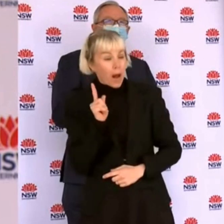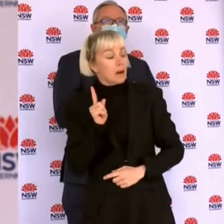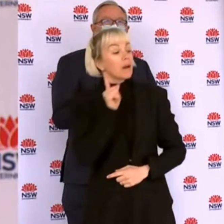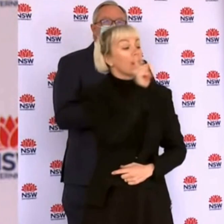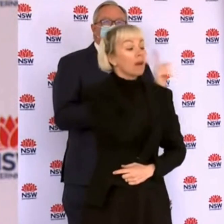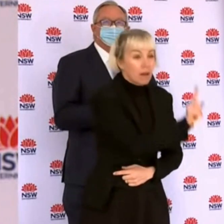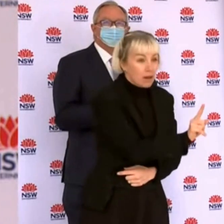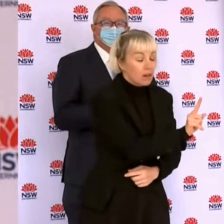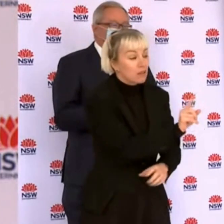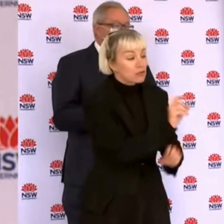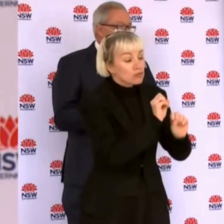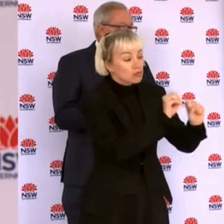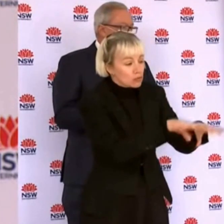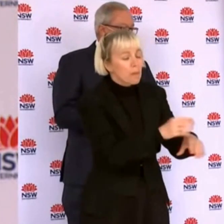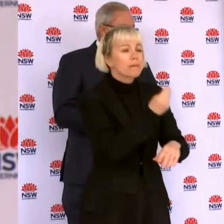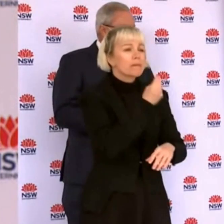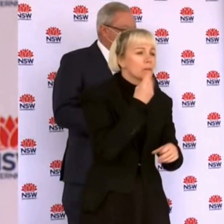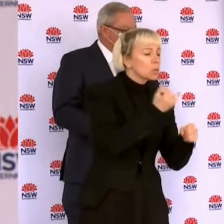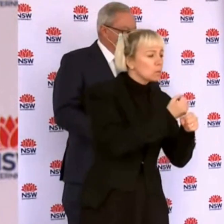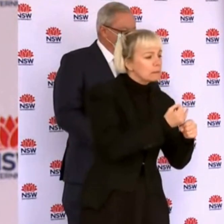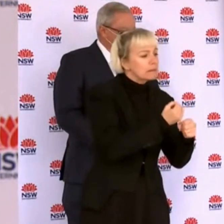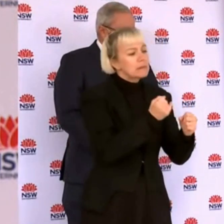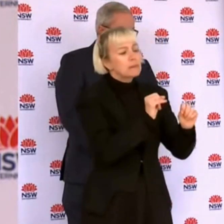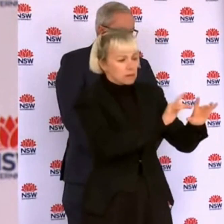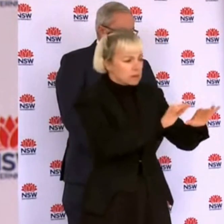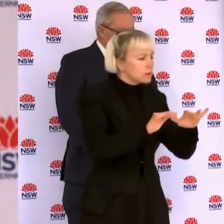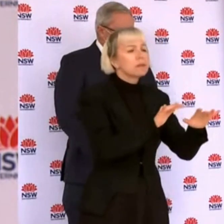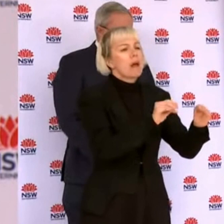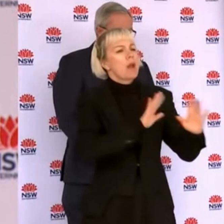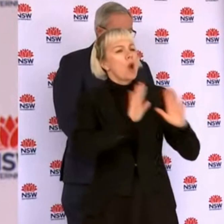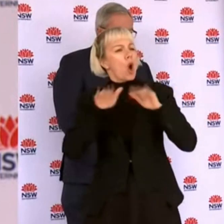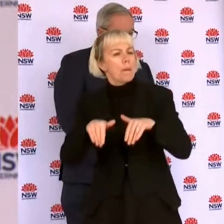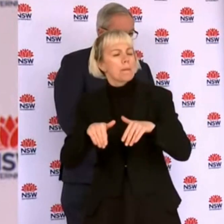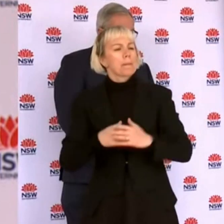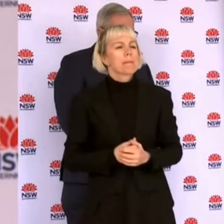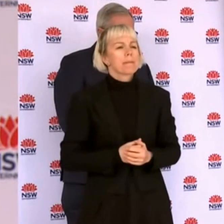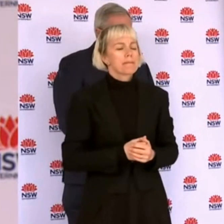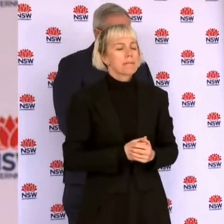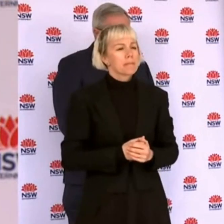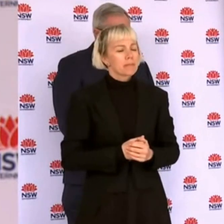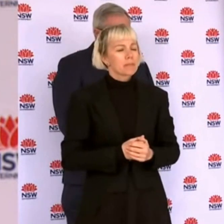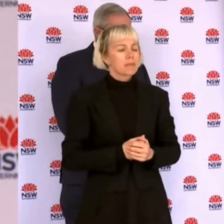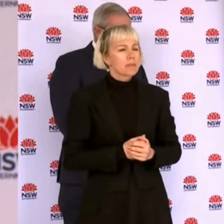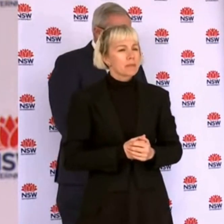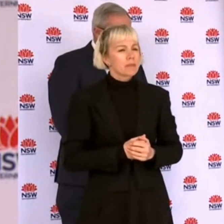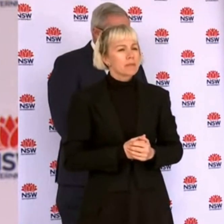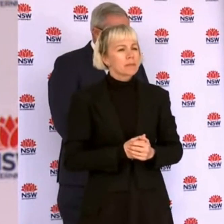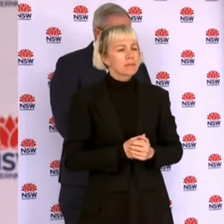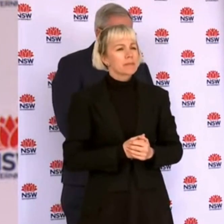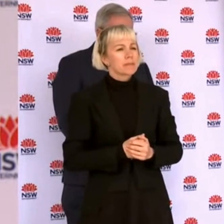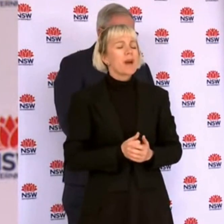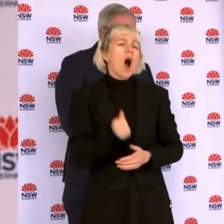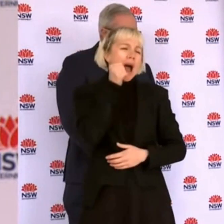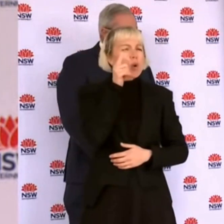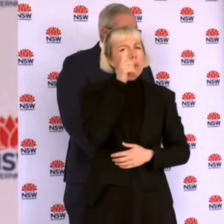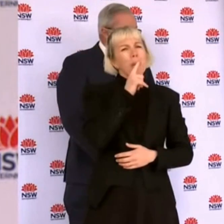usually have my extended family. I see them as my family. And what we're asking people to do is redefine the